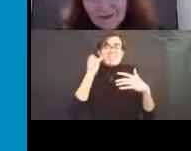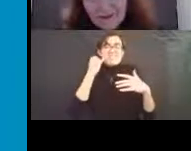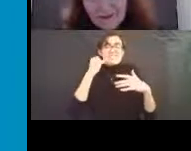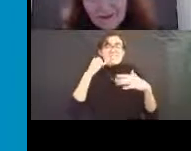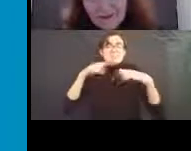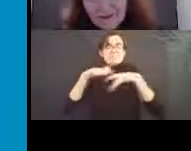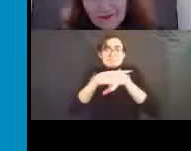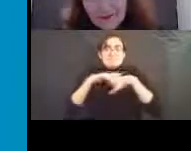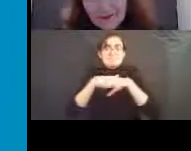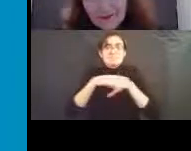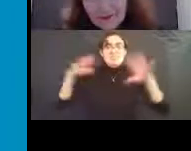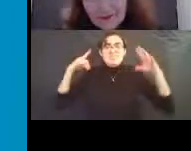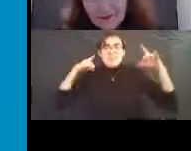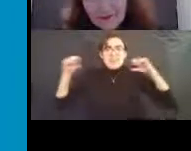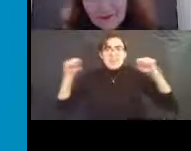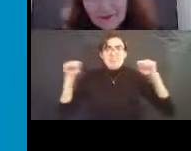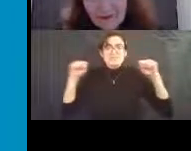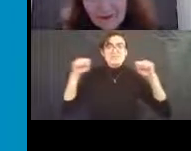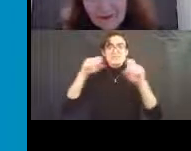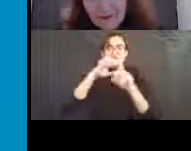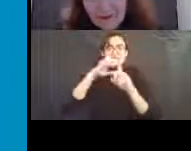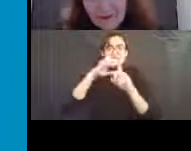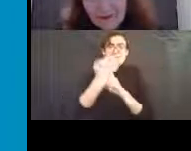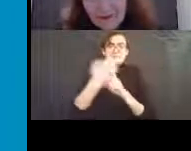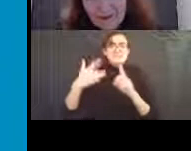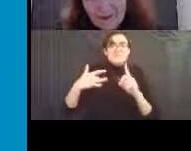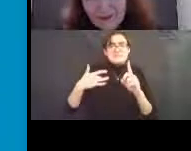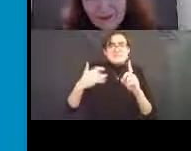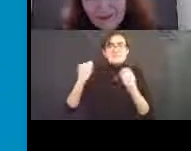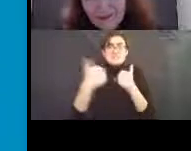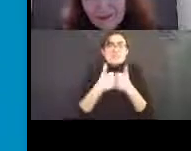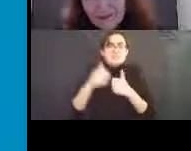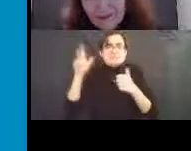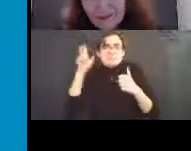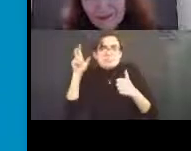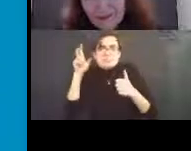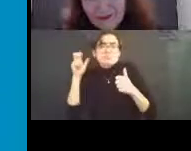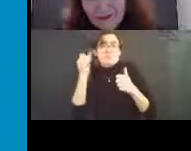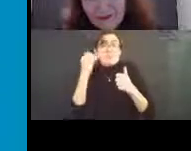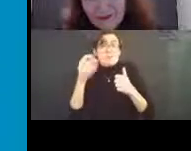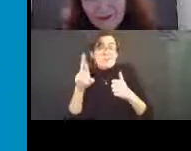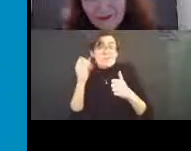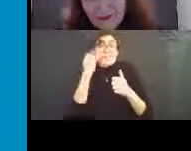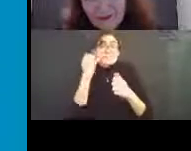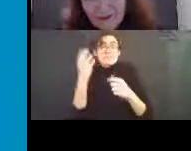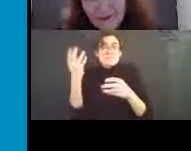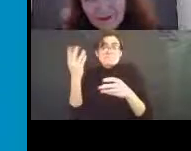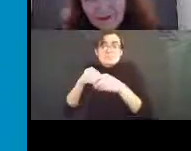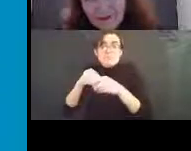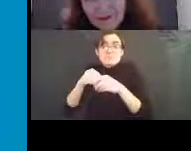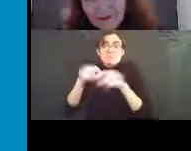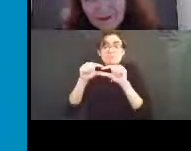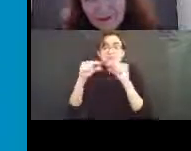communicating in large groups, following the conversation. And, I have struggled